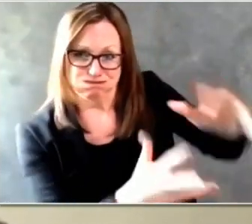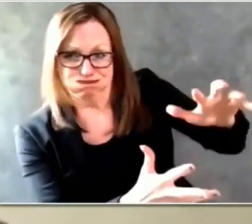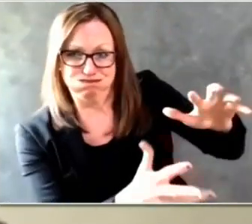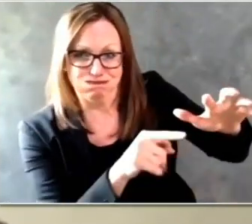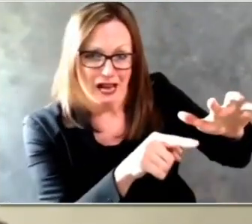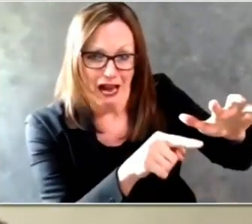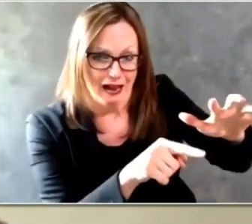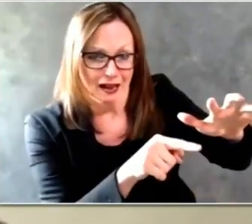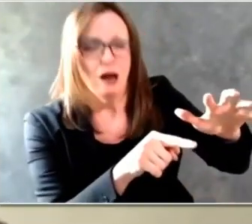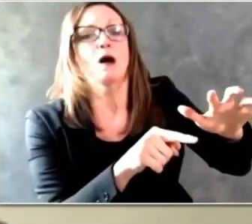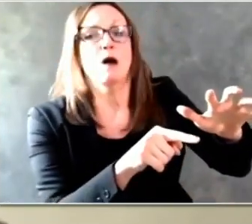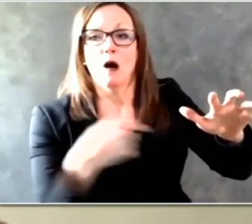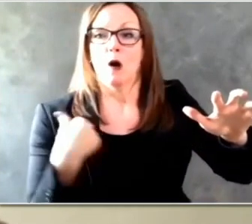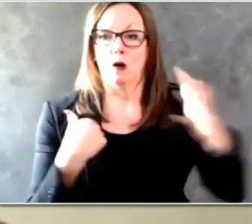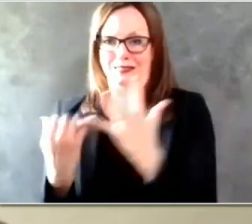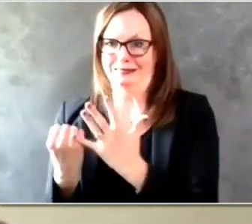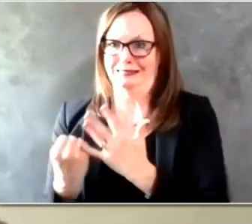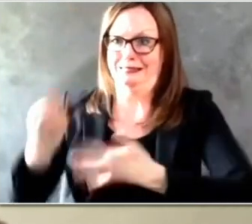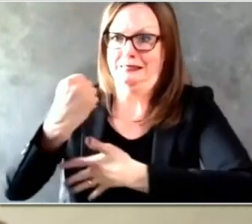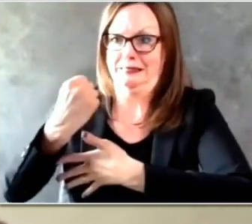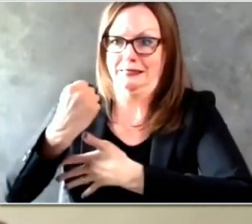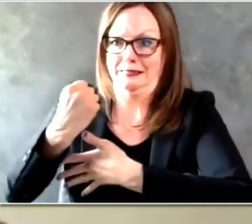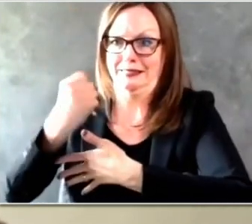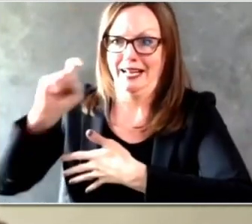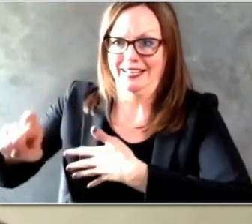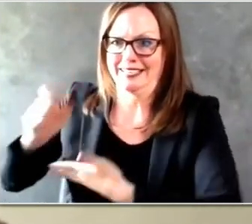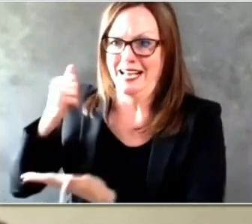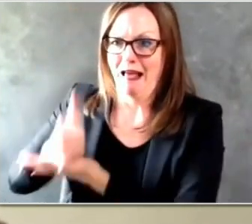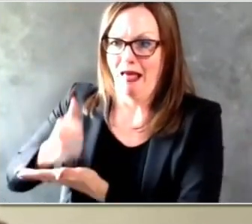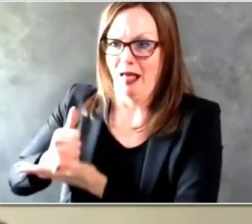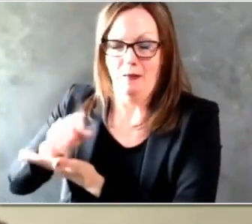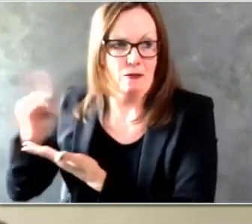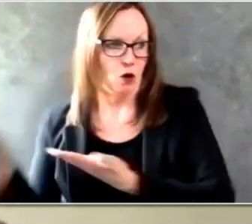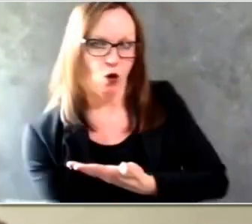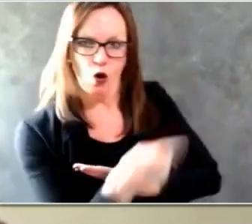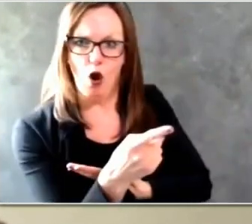Center through Web EOC, through the county emergency